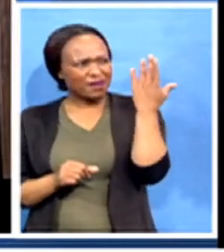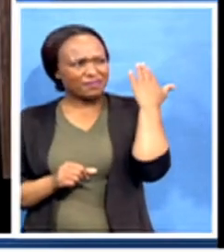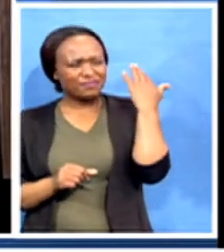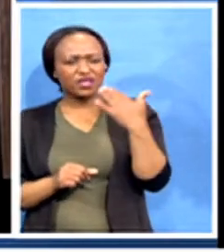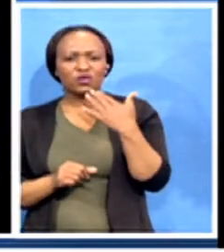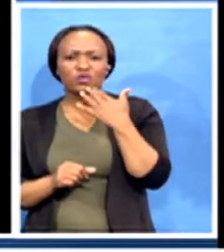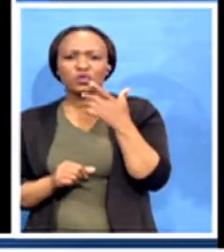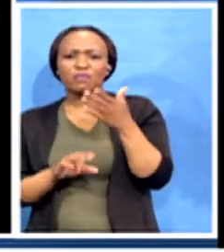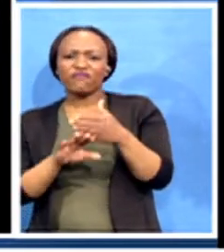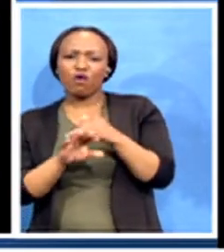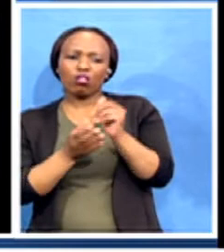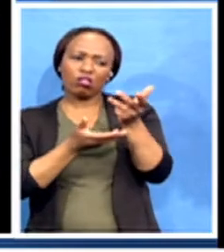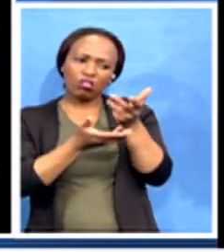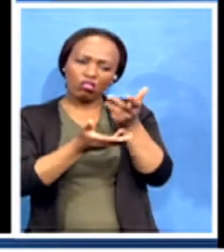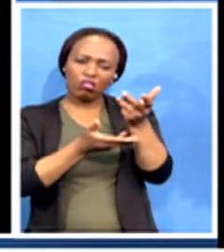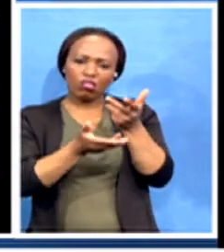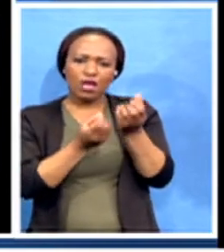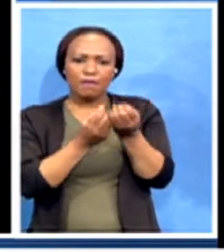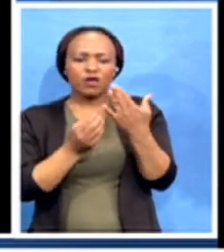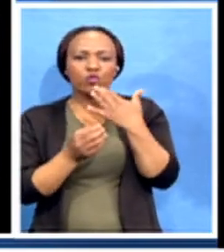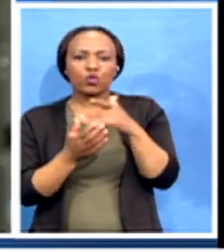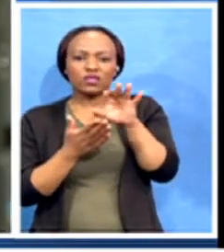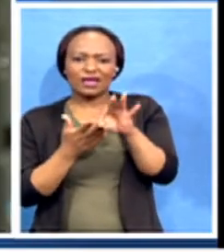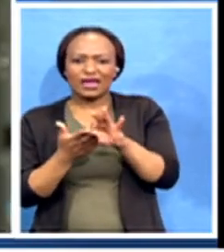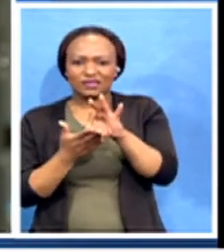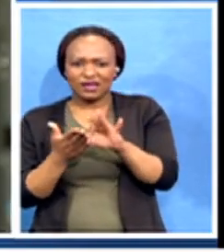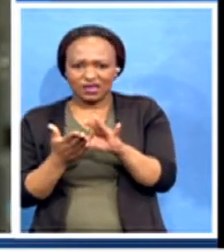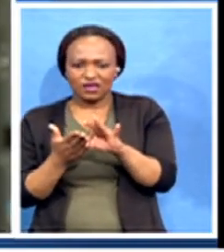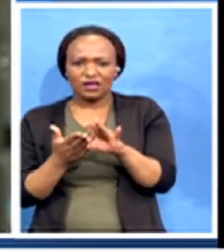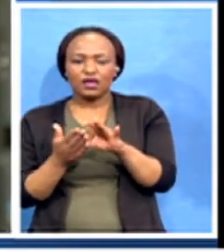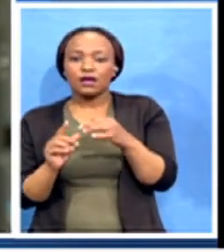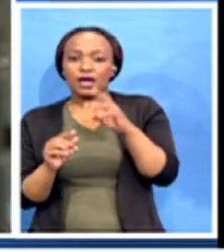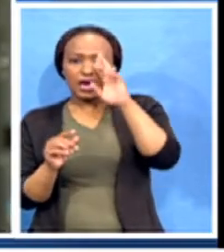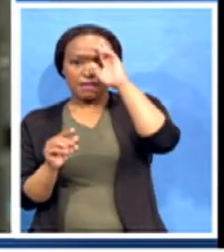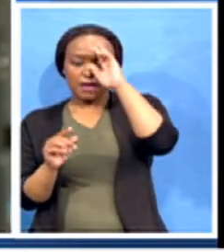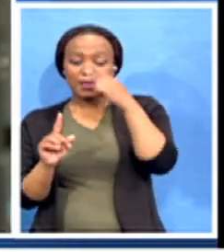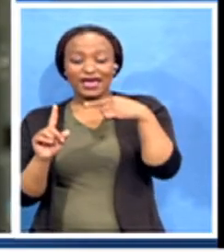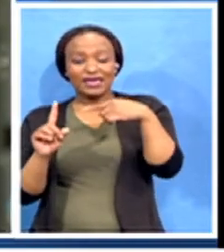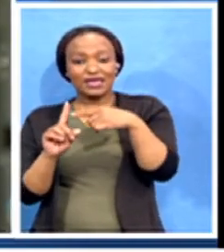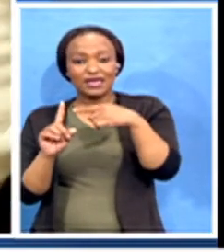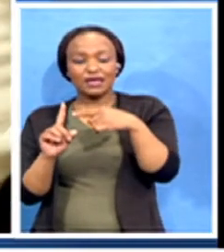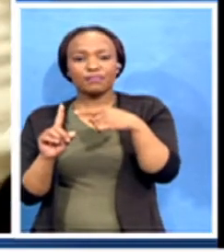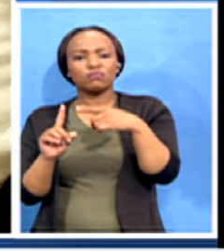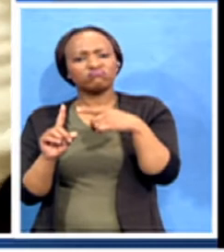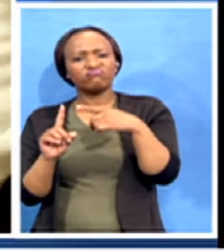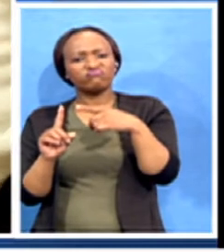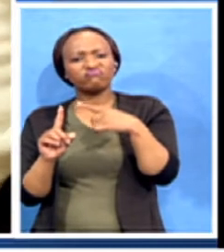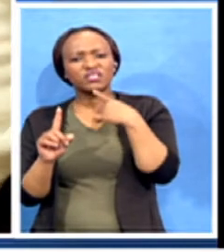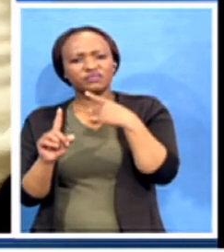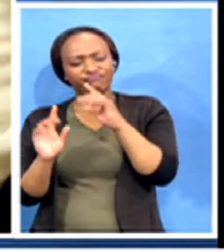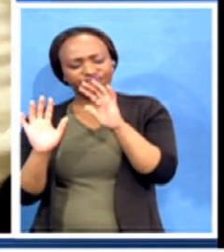of our conversations related to the elections. And I remember him with